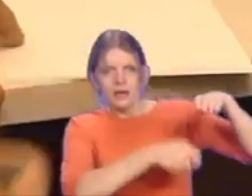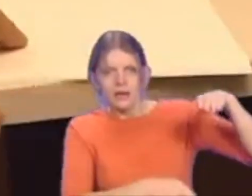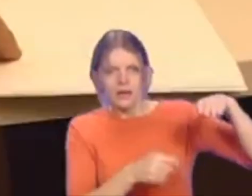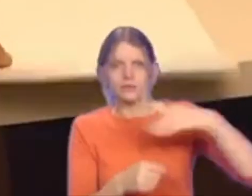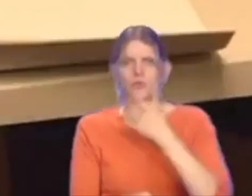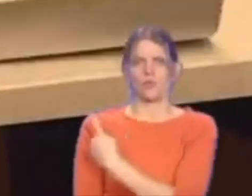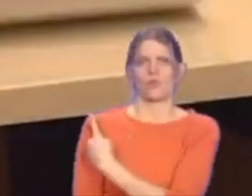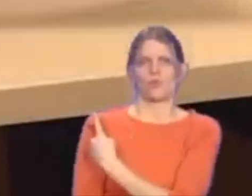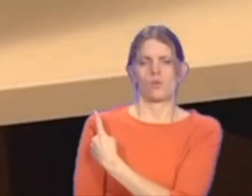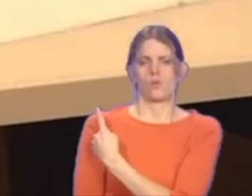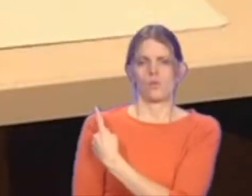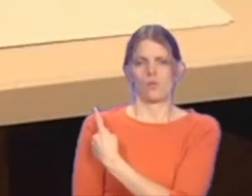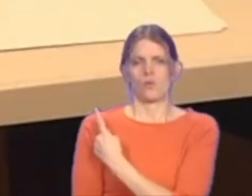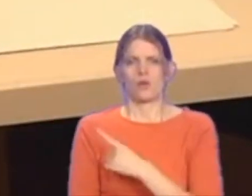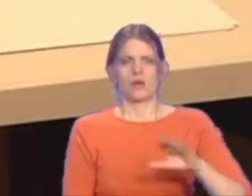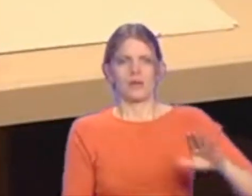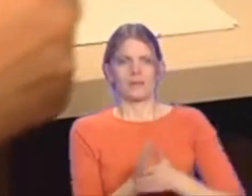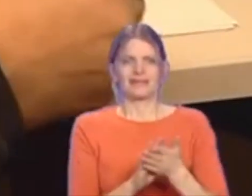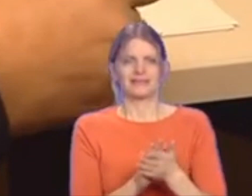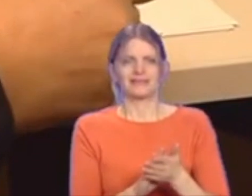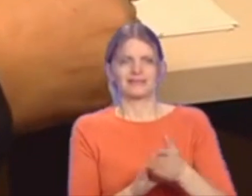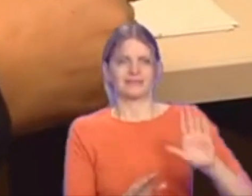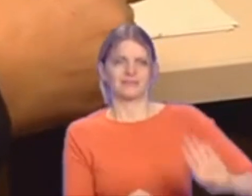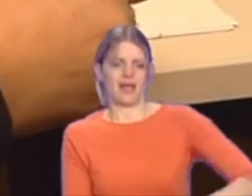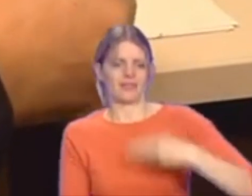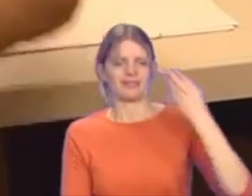can see it. Do it on this side.